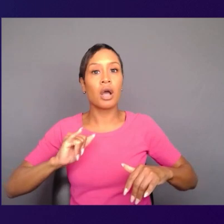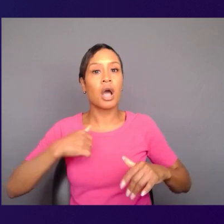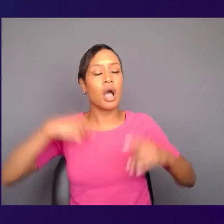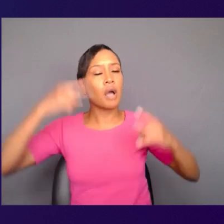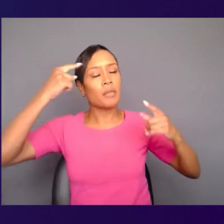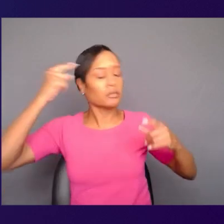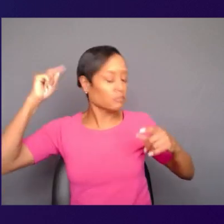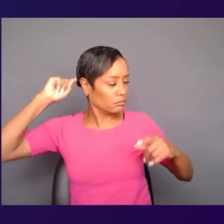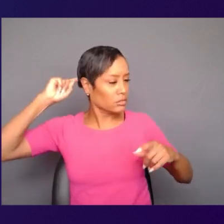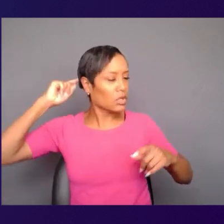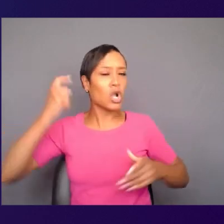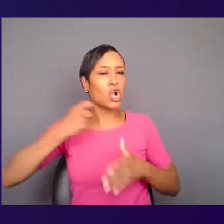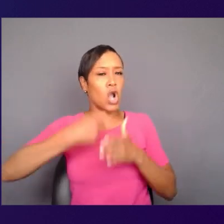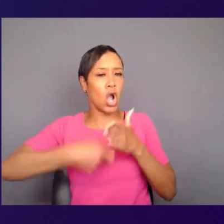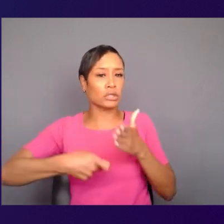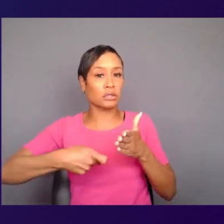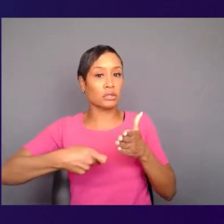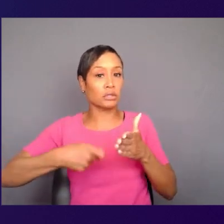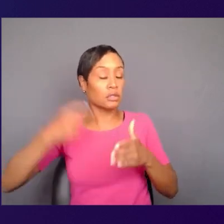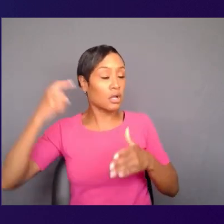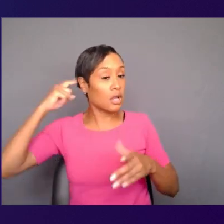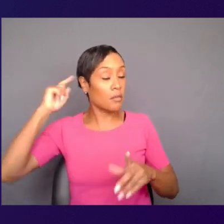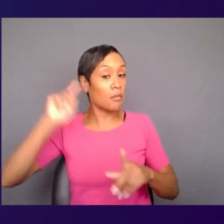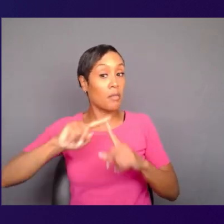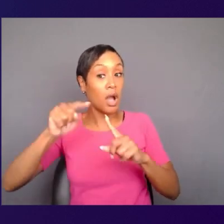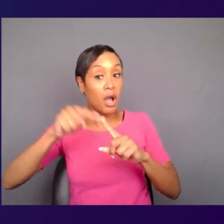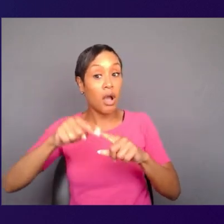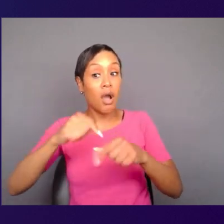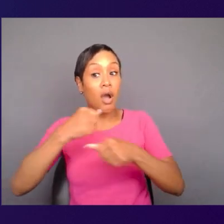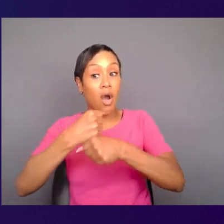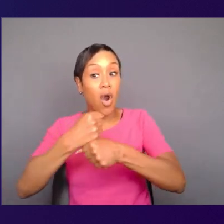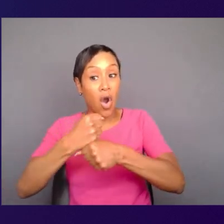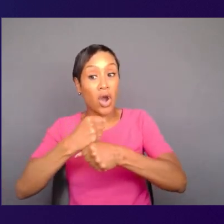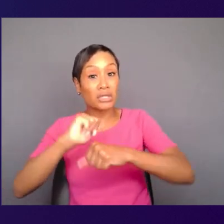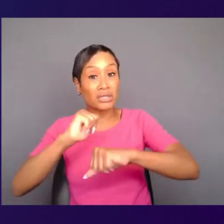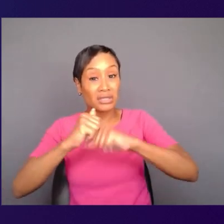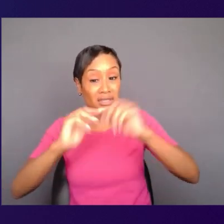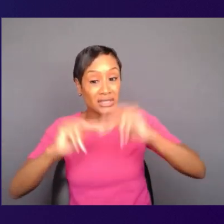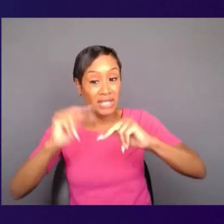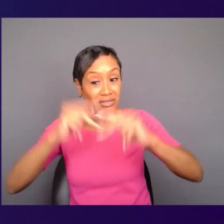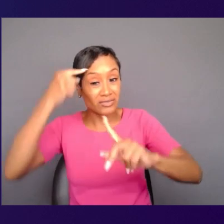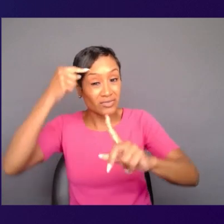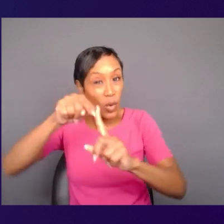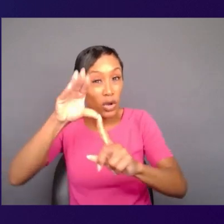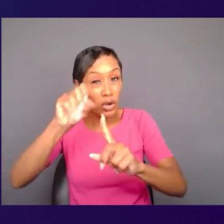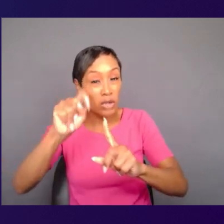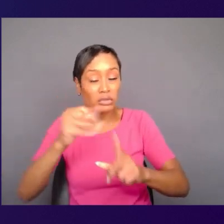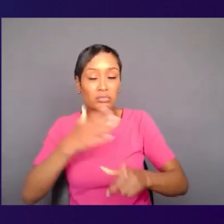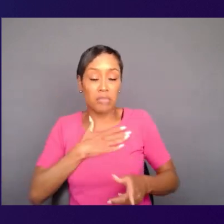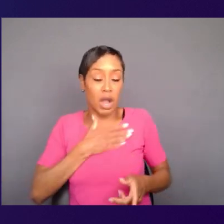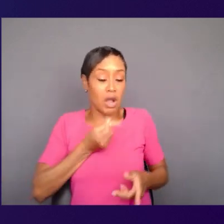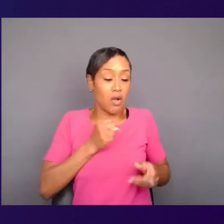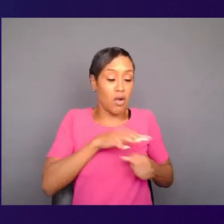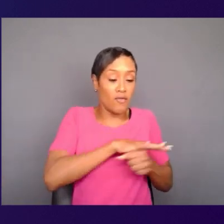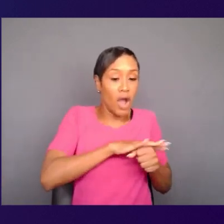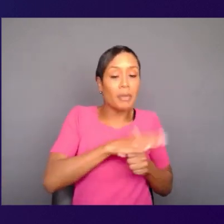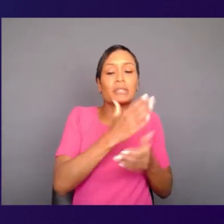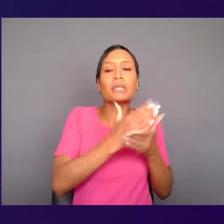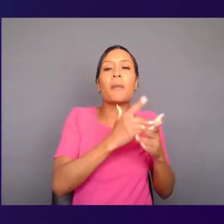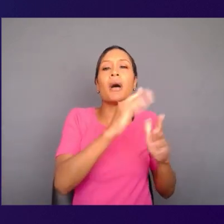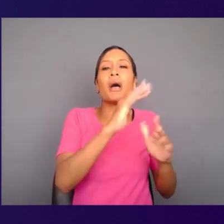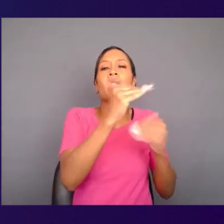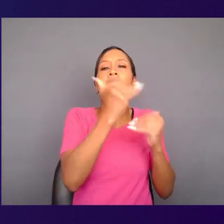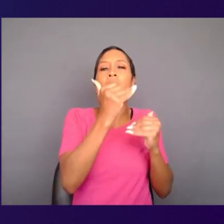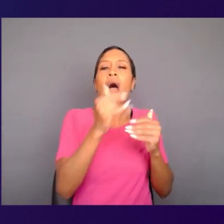of, but specifically architecting for cost, when you're working in your own environment, there are constraints that maybe might push